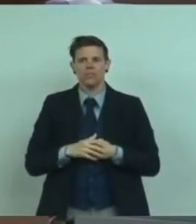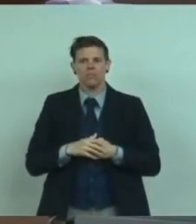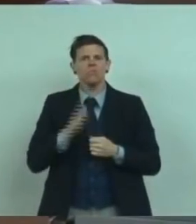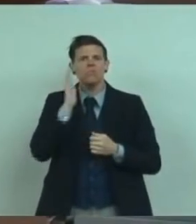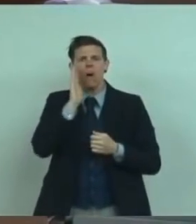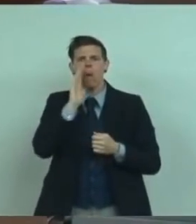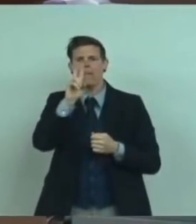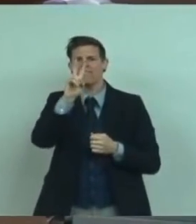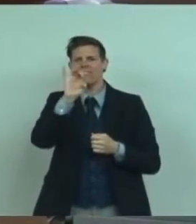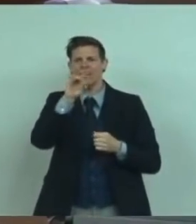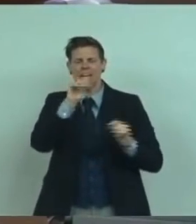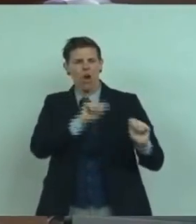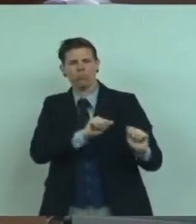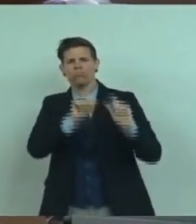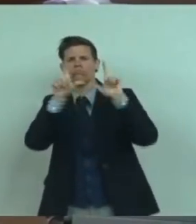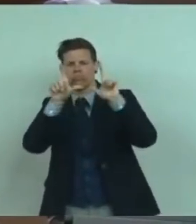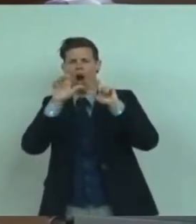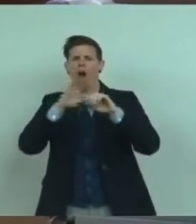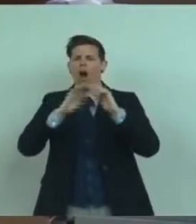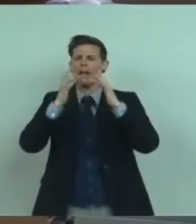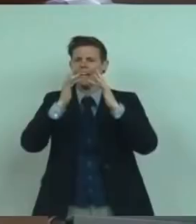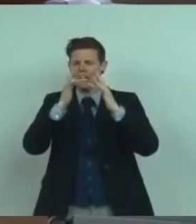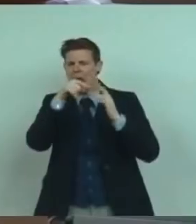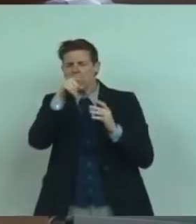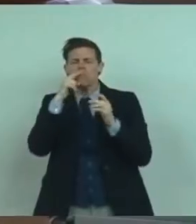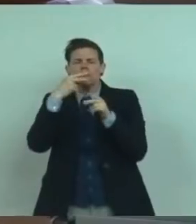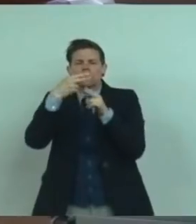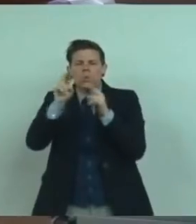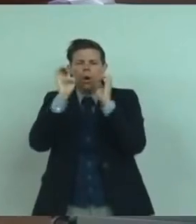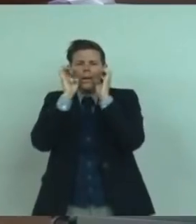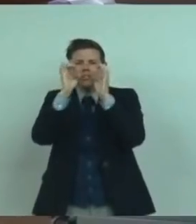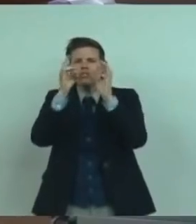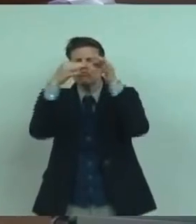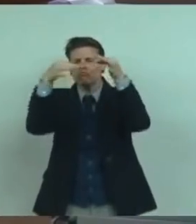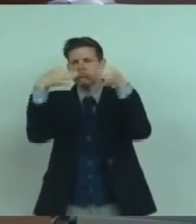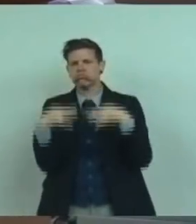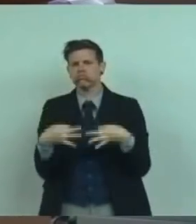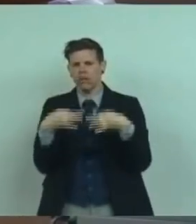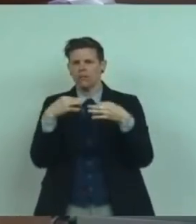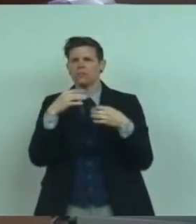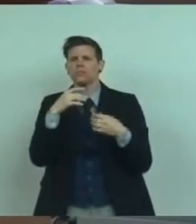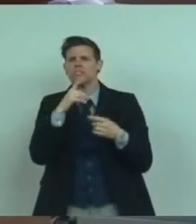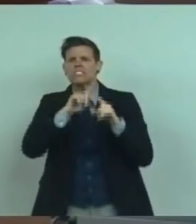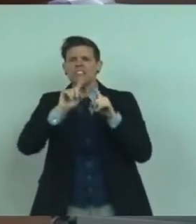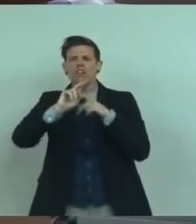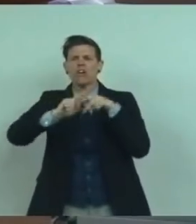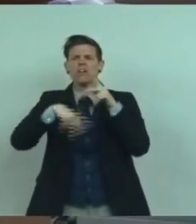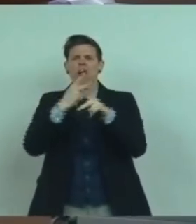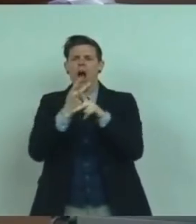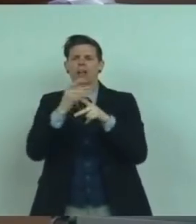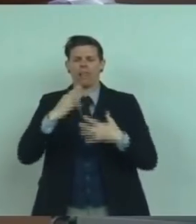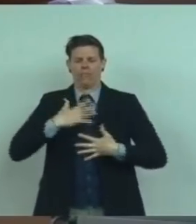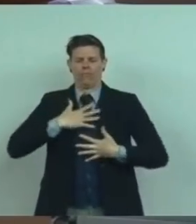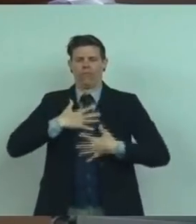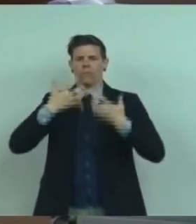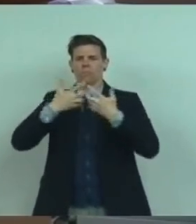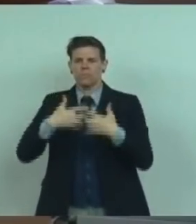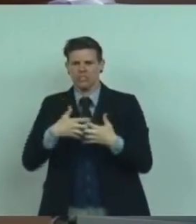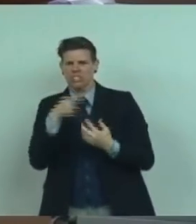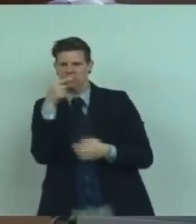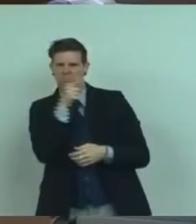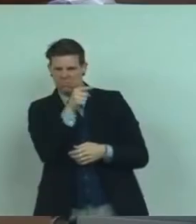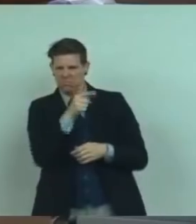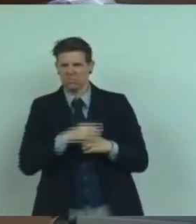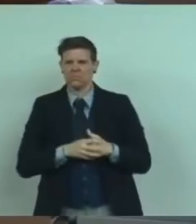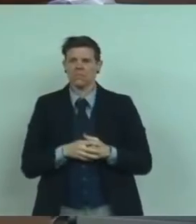private partners, and it will outline and illustrate for you the different kinds of ventilators. Second thing, a piece of good news, I didn't get into the detail